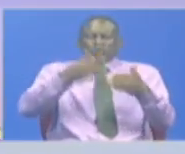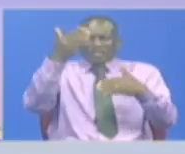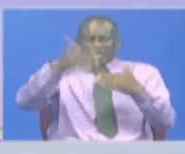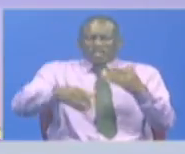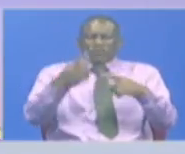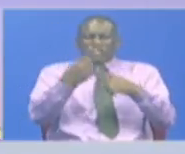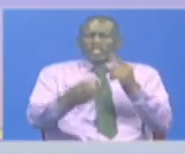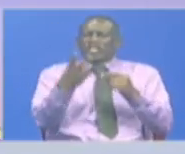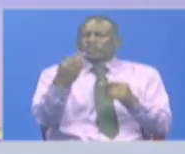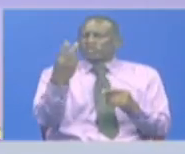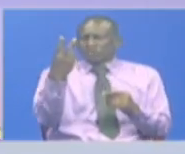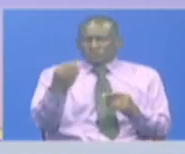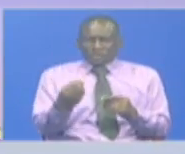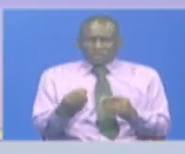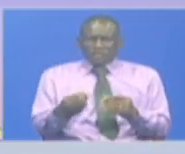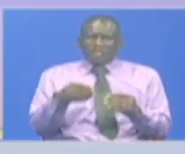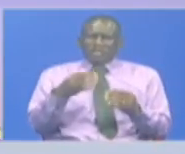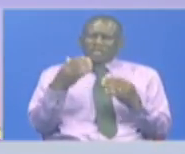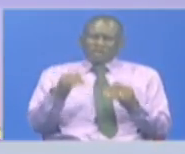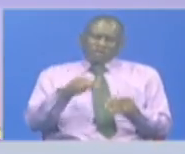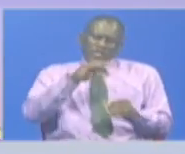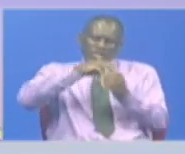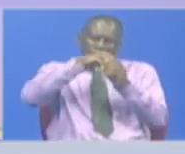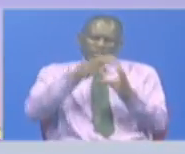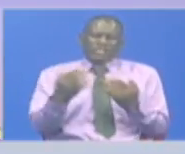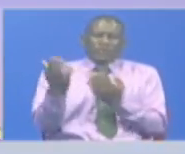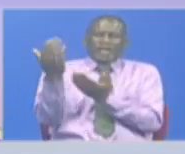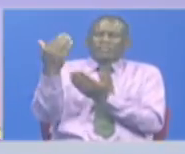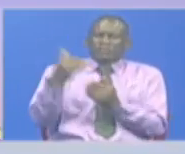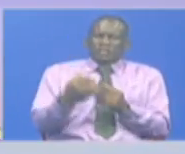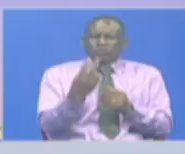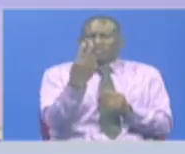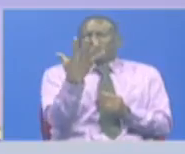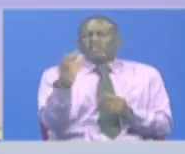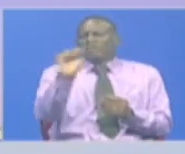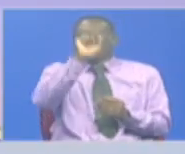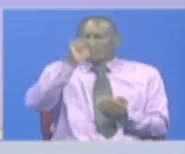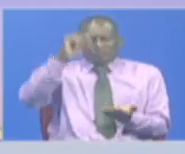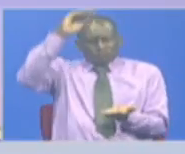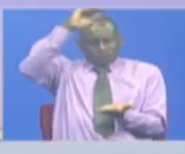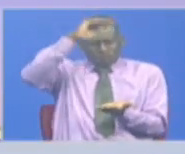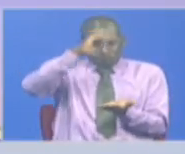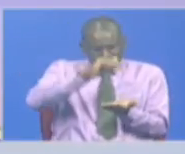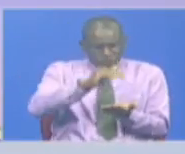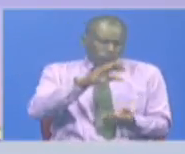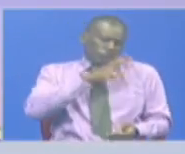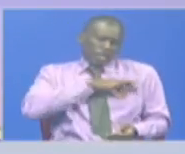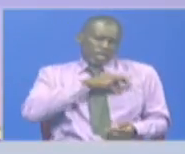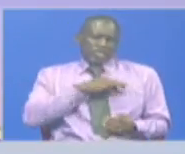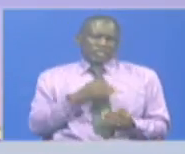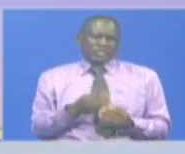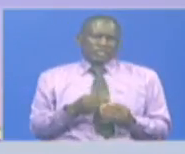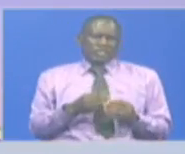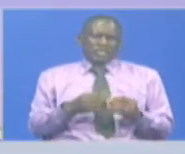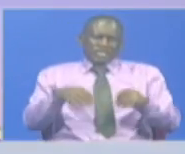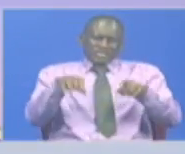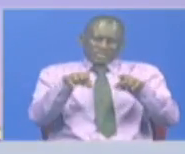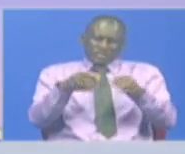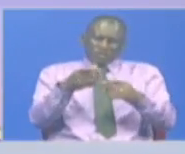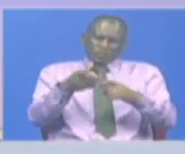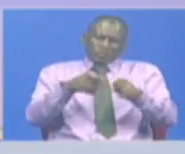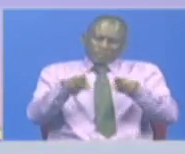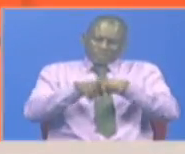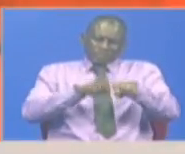At the very least, investors are now expecting a 25% decline from the earnings registered in the same period in